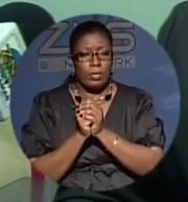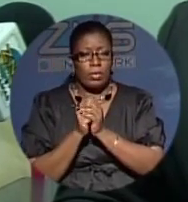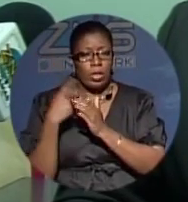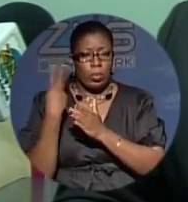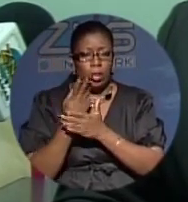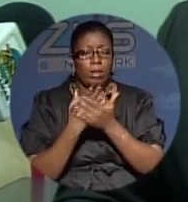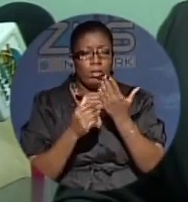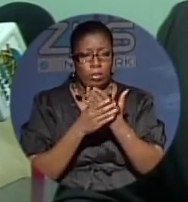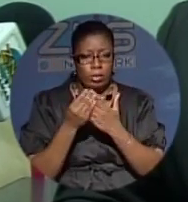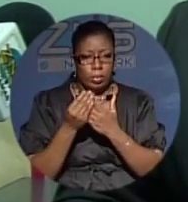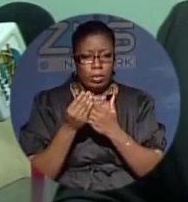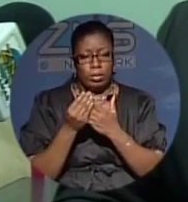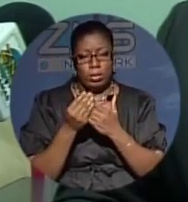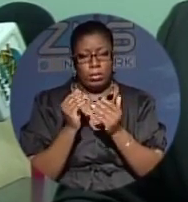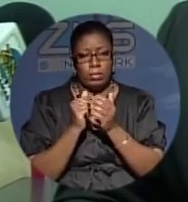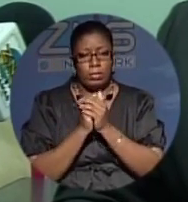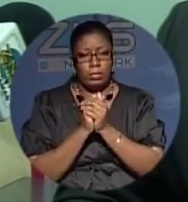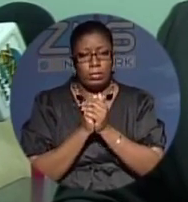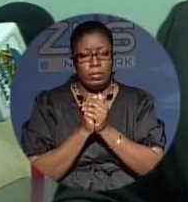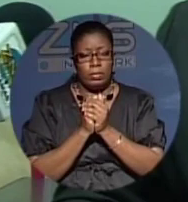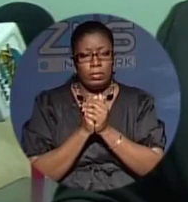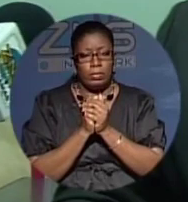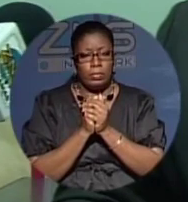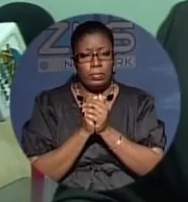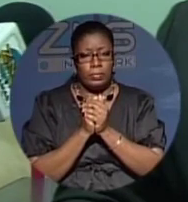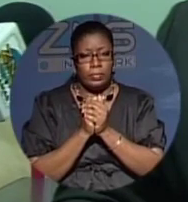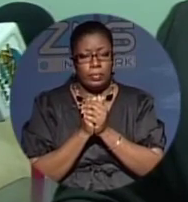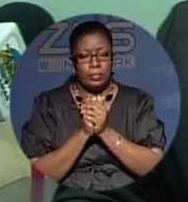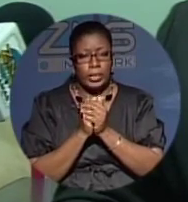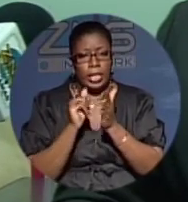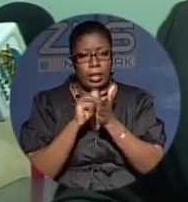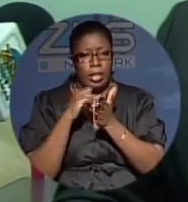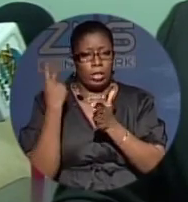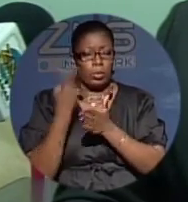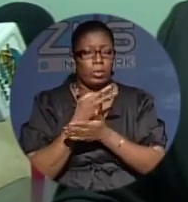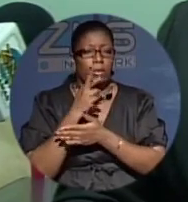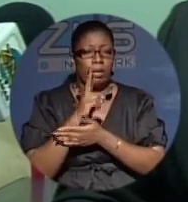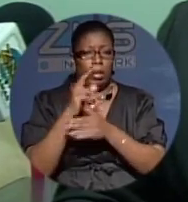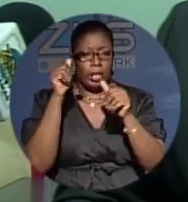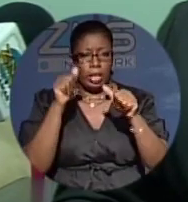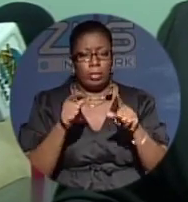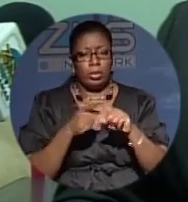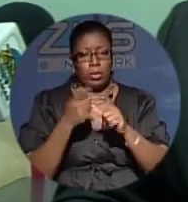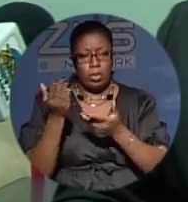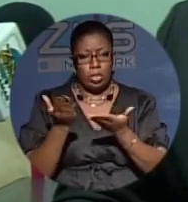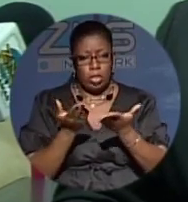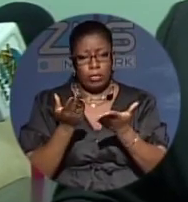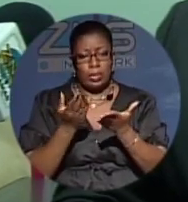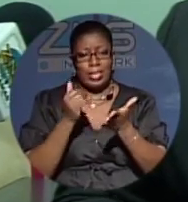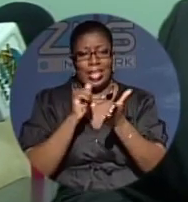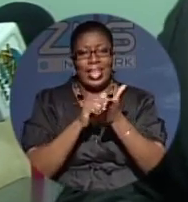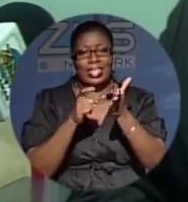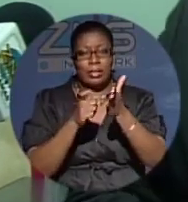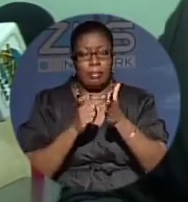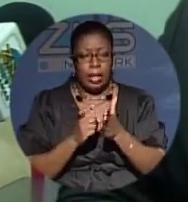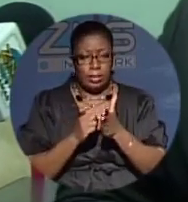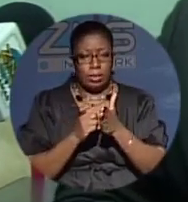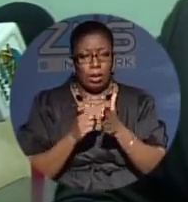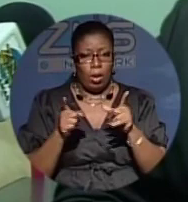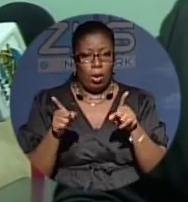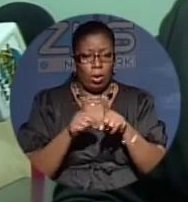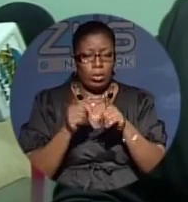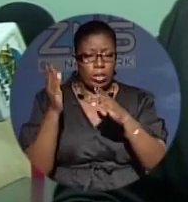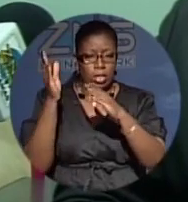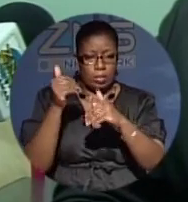were comfortable that the demand existed and that we were able to service that demand. And so we anticipate